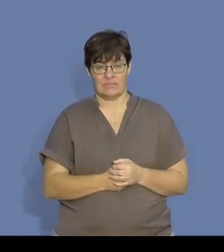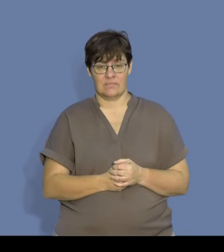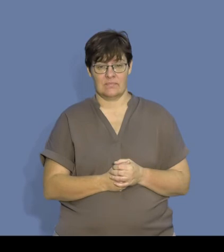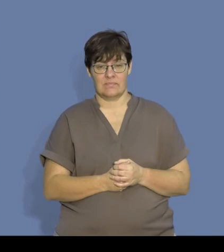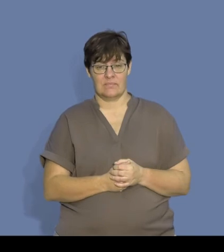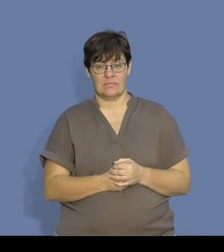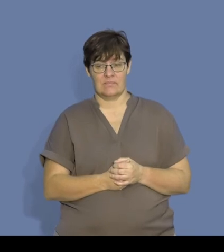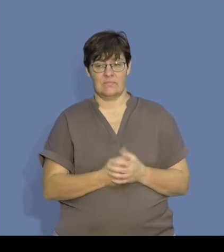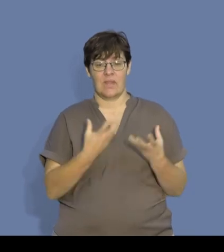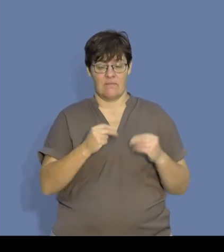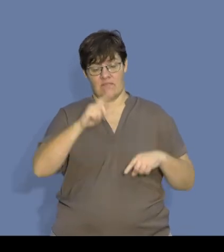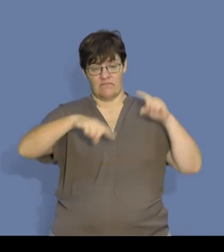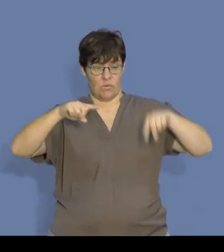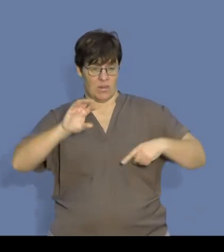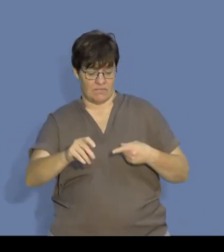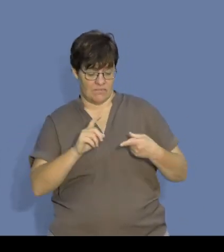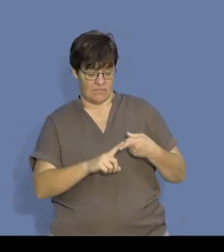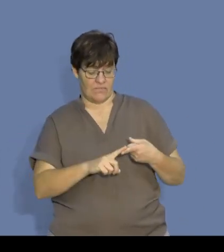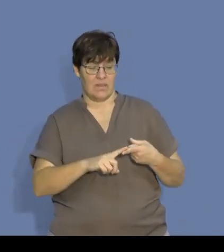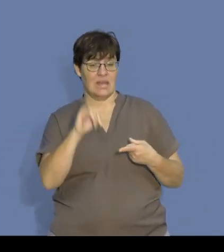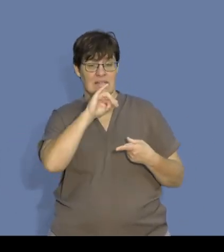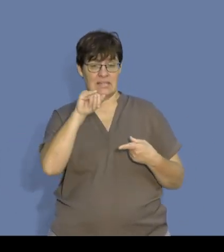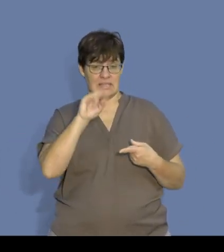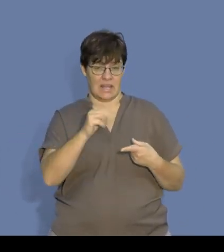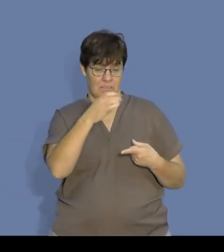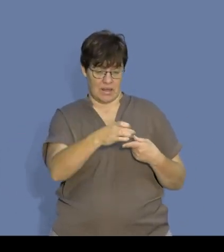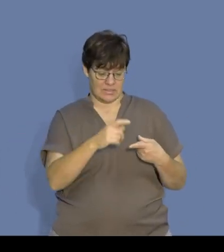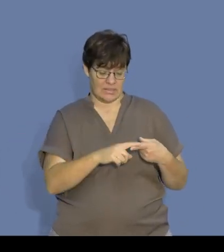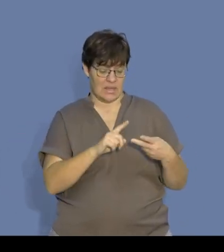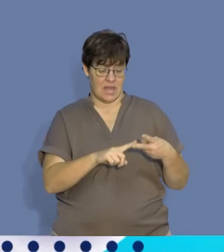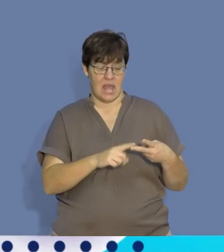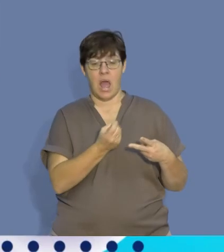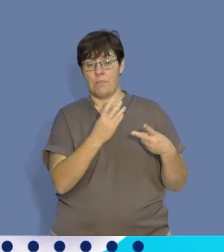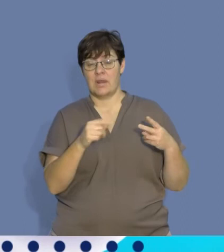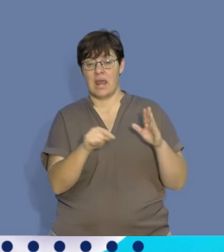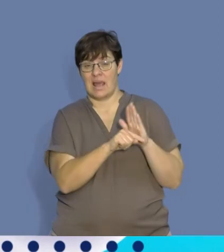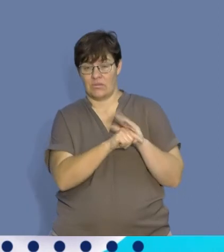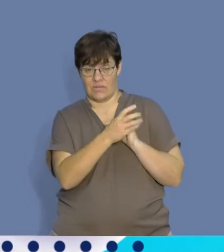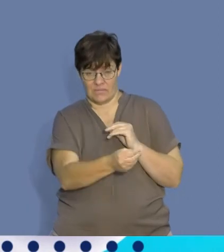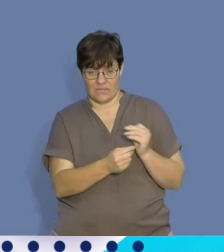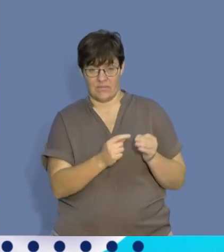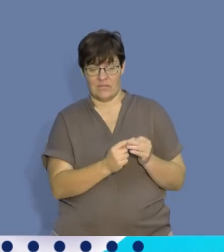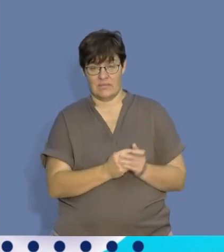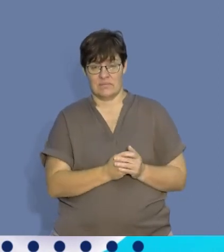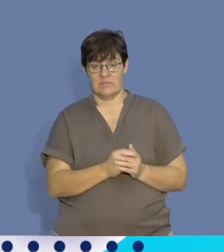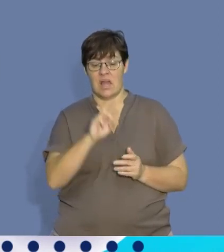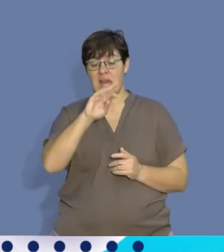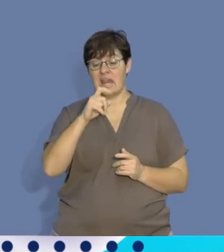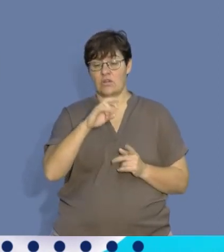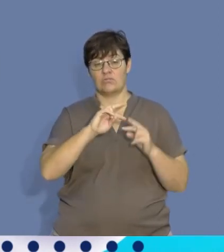I've got my variables, the zinc plate and the number of electrons, and I've got the type of